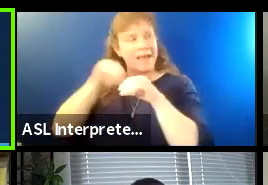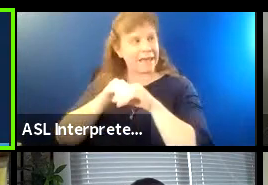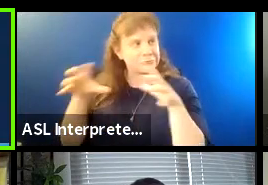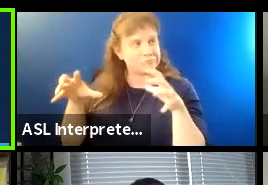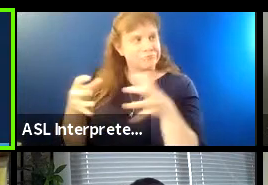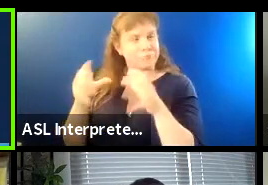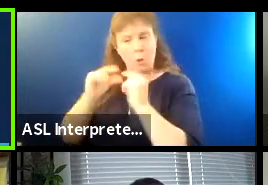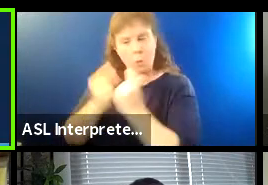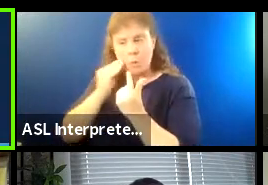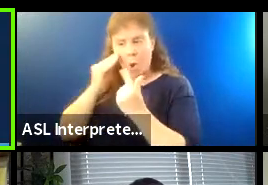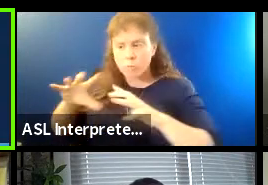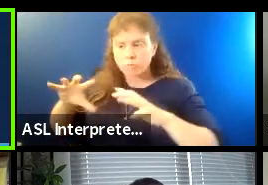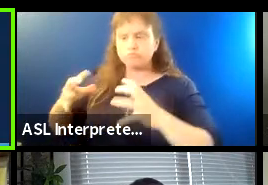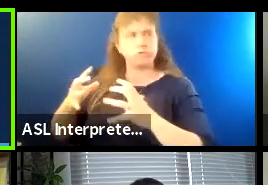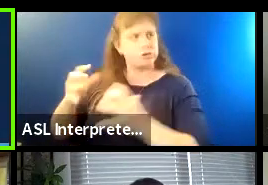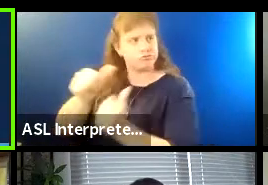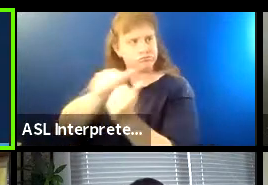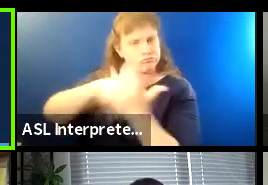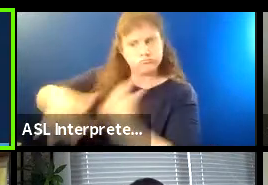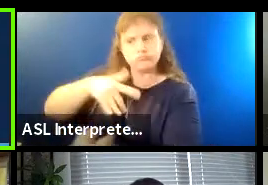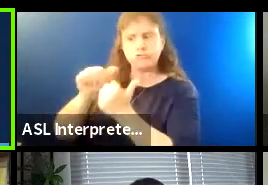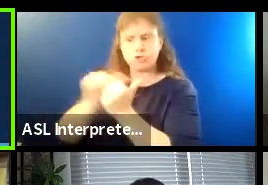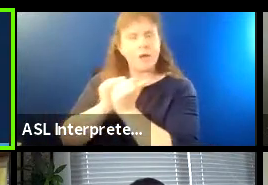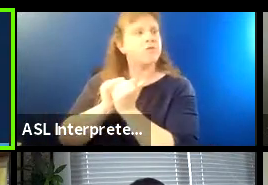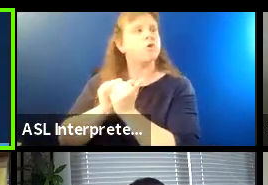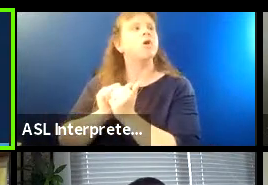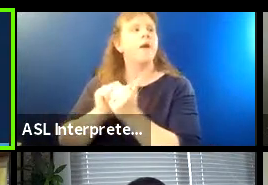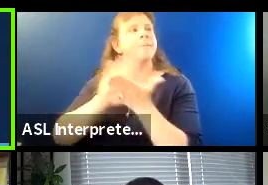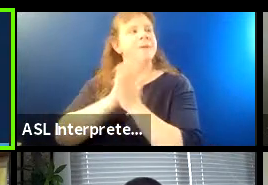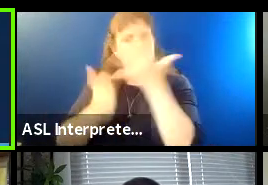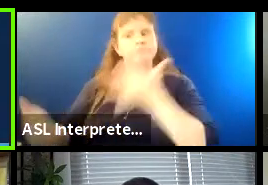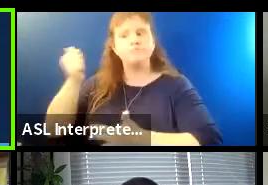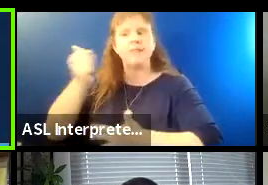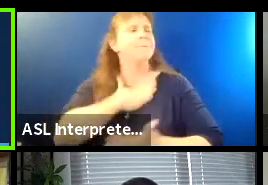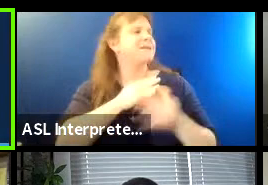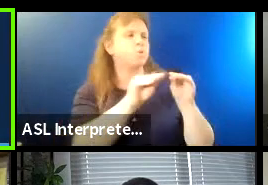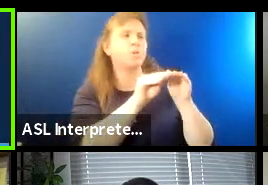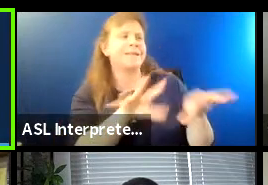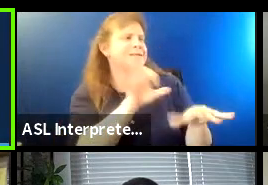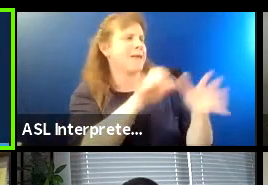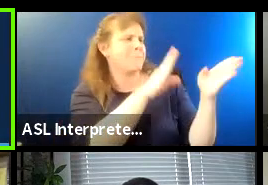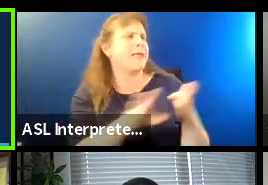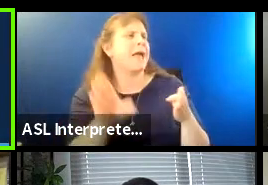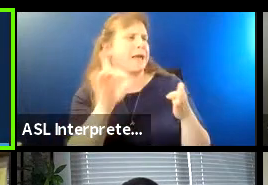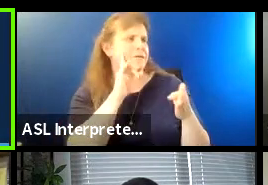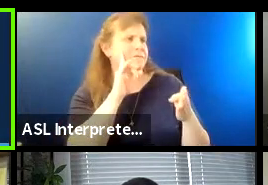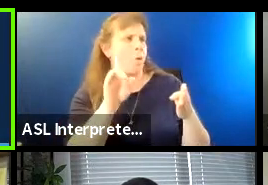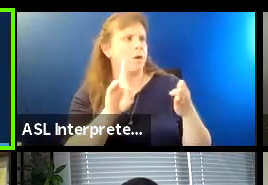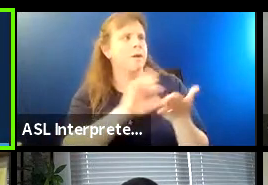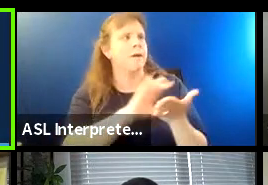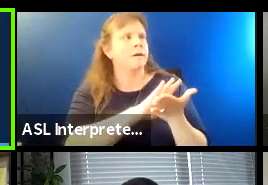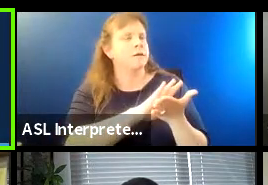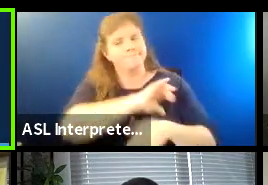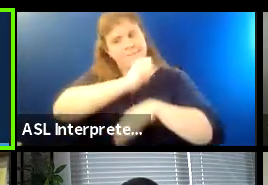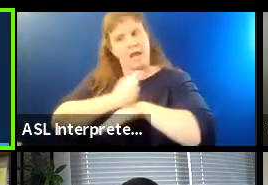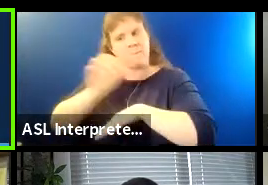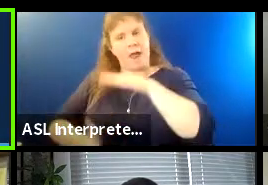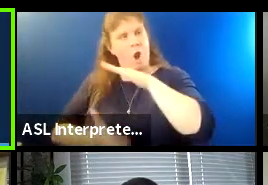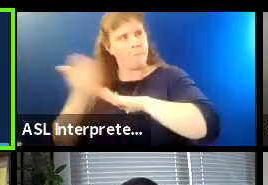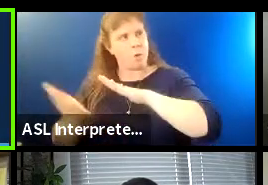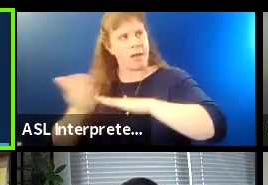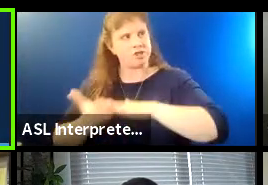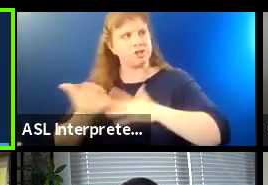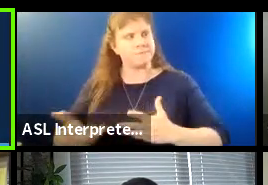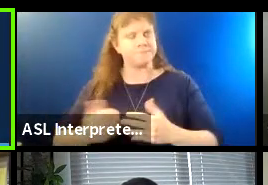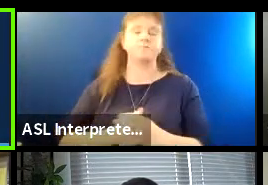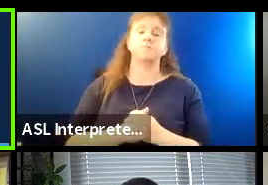vaccine access and distribution at the state level, and release that plan for operationalizing it. What we learned from